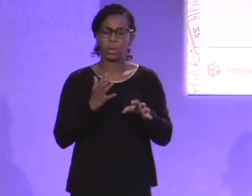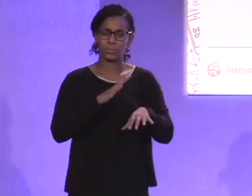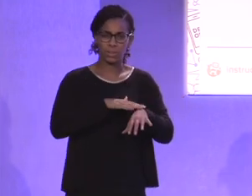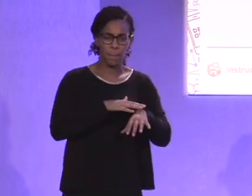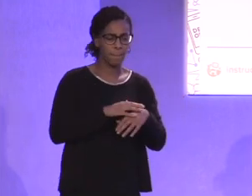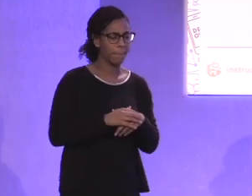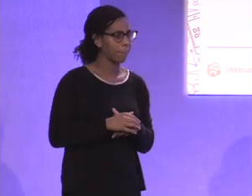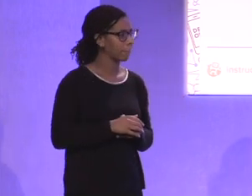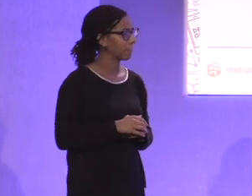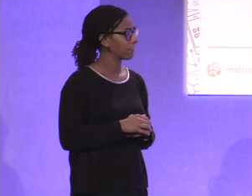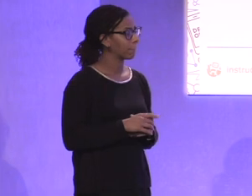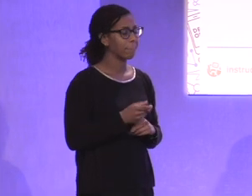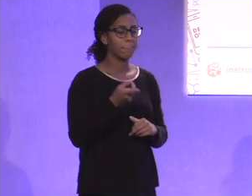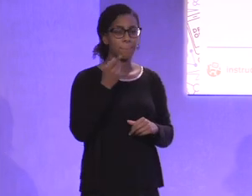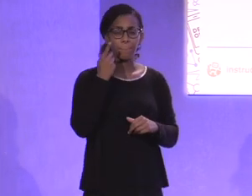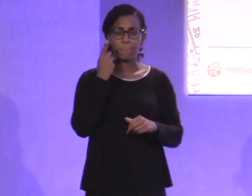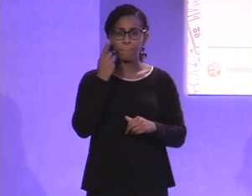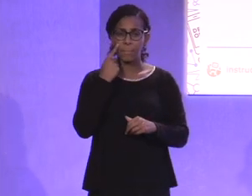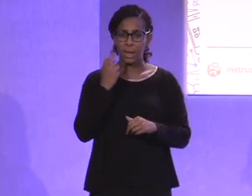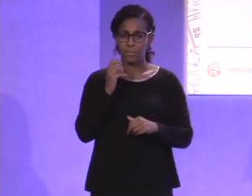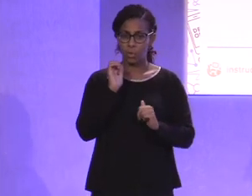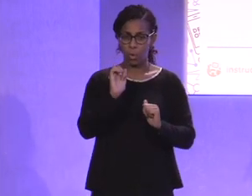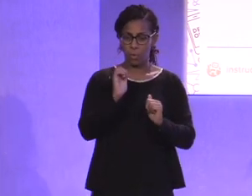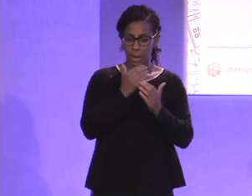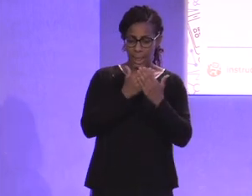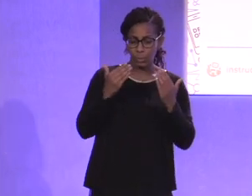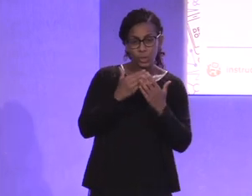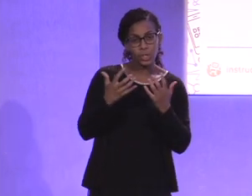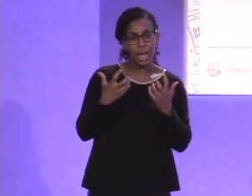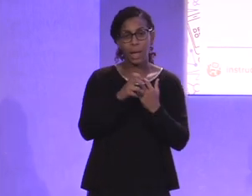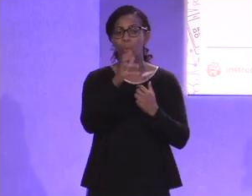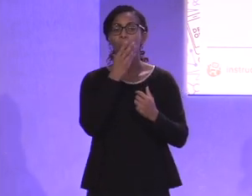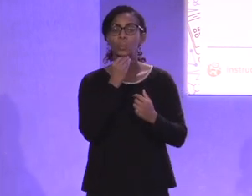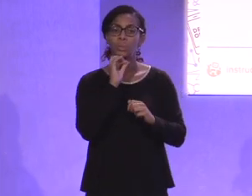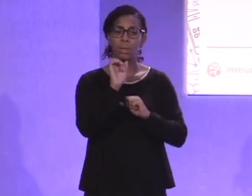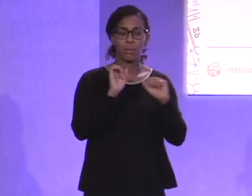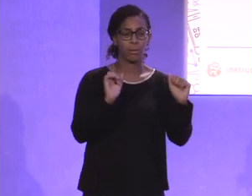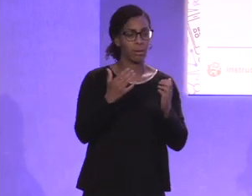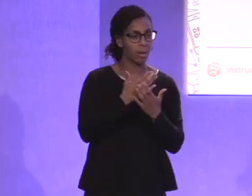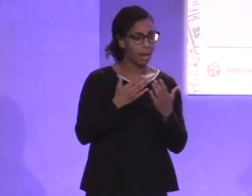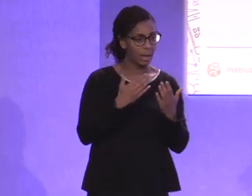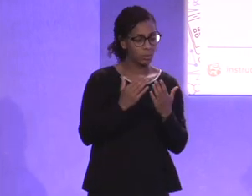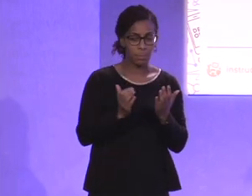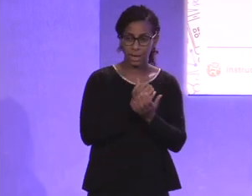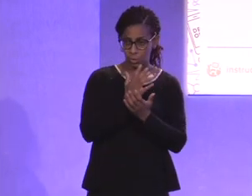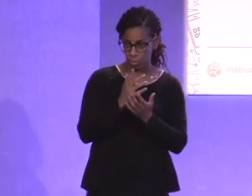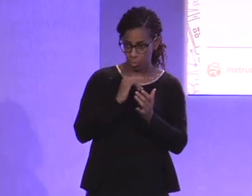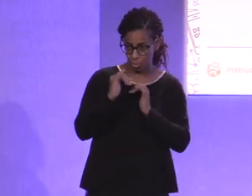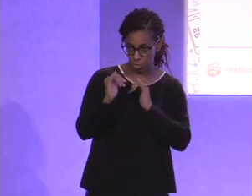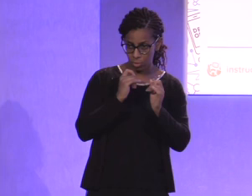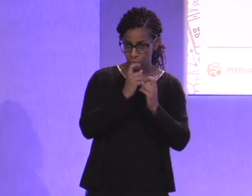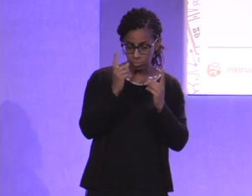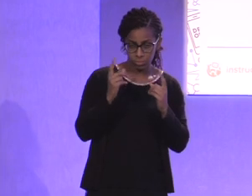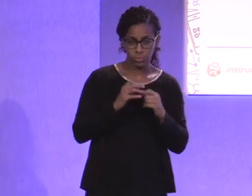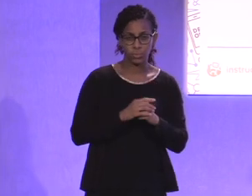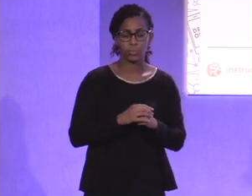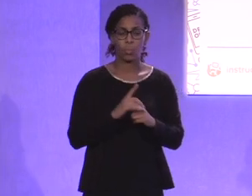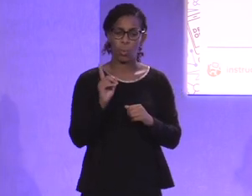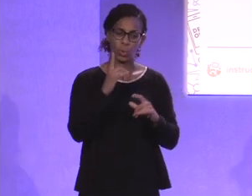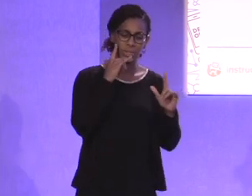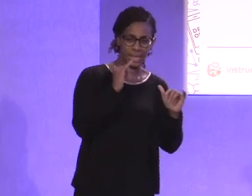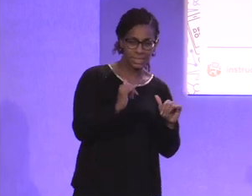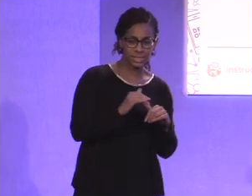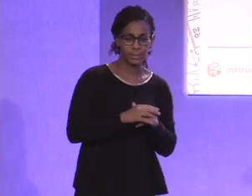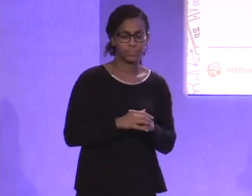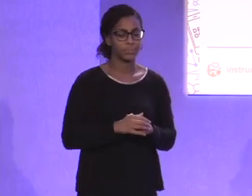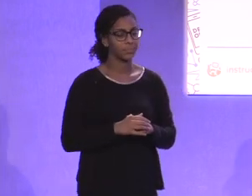Pay attention to language subtleties. Make sure that you understand particularly what the system is under test or observation.